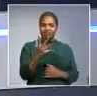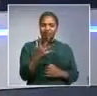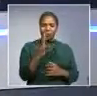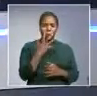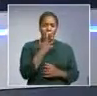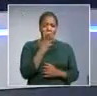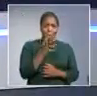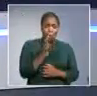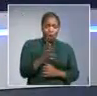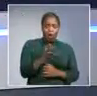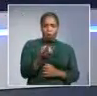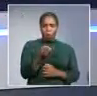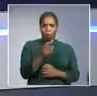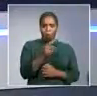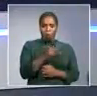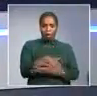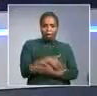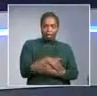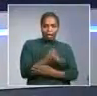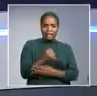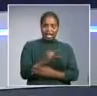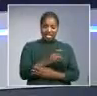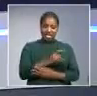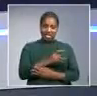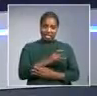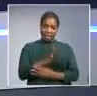up to a nice warm spring day on Saturday?